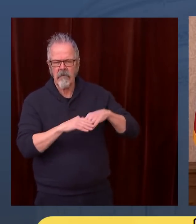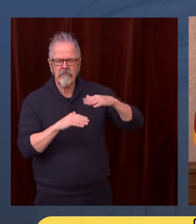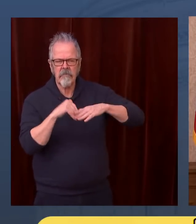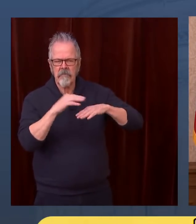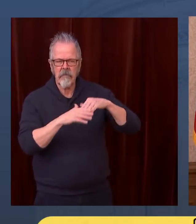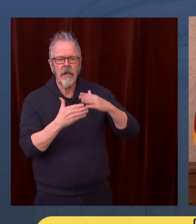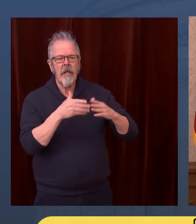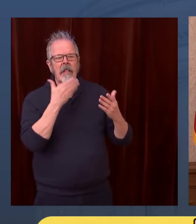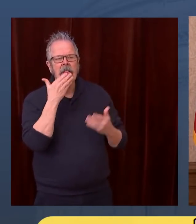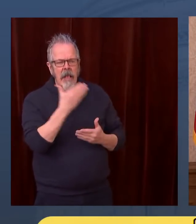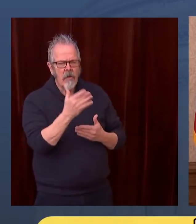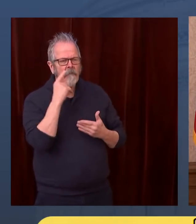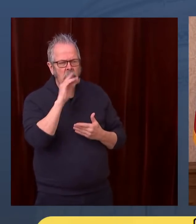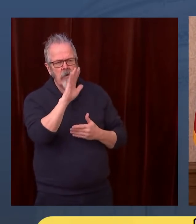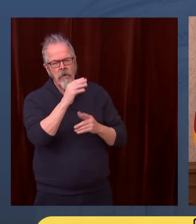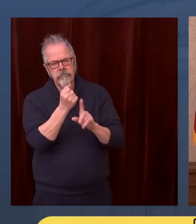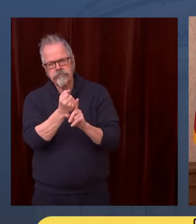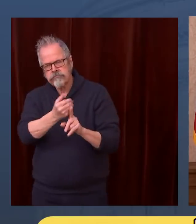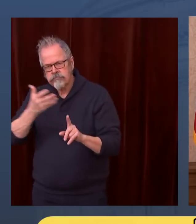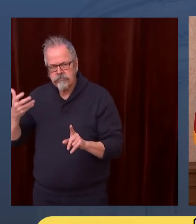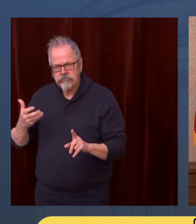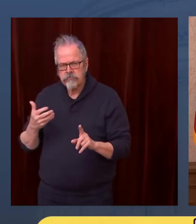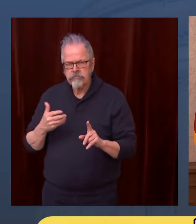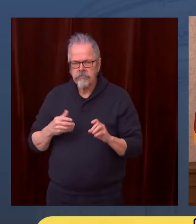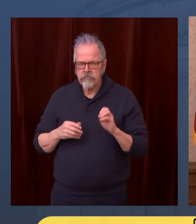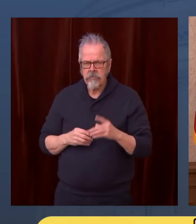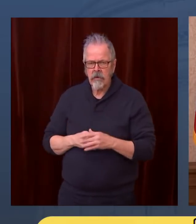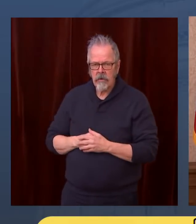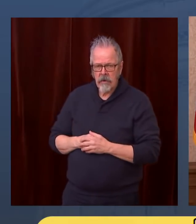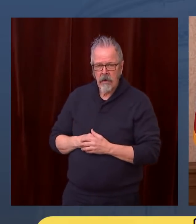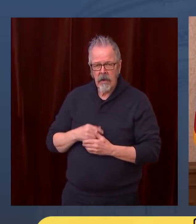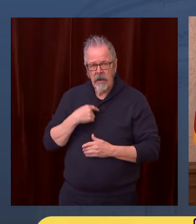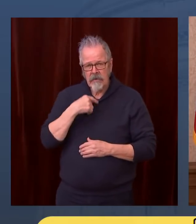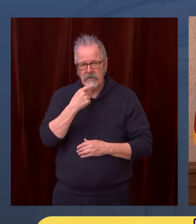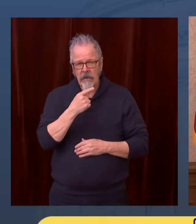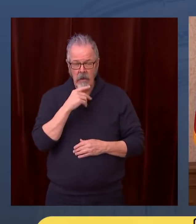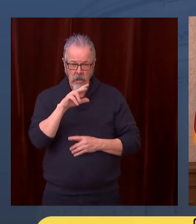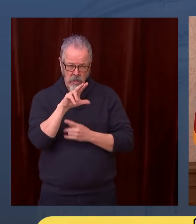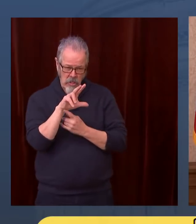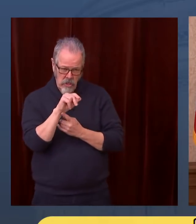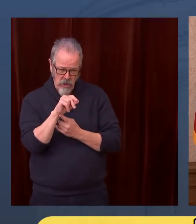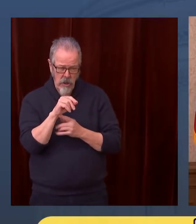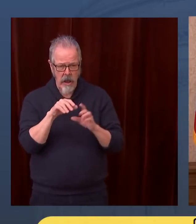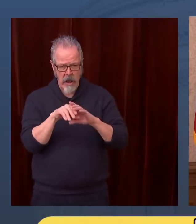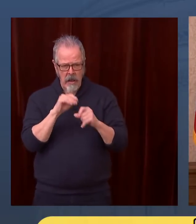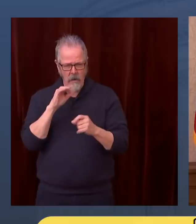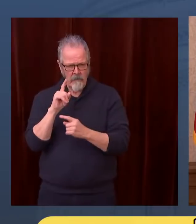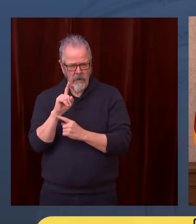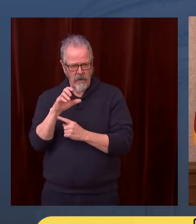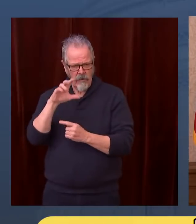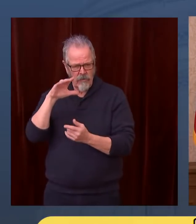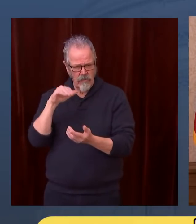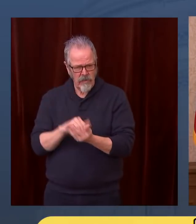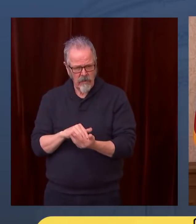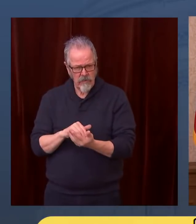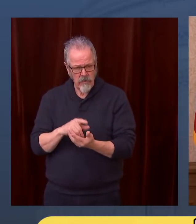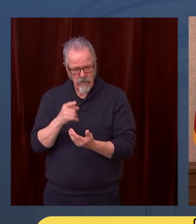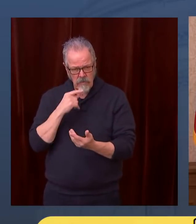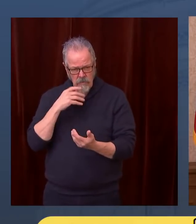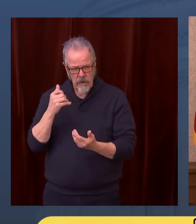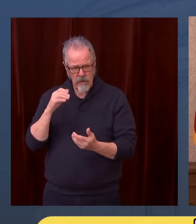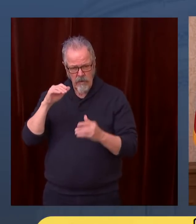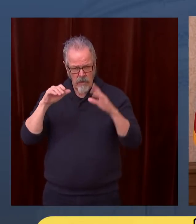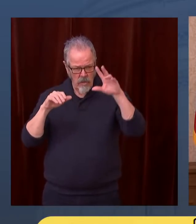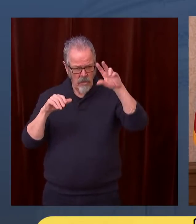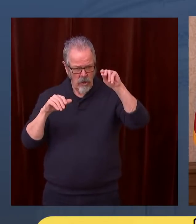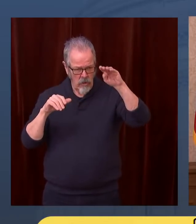explanation. I just want to be clear, are we at 30 per 100,000 about right now, and you're trying to get to 5 per 100,000, correct? I'm not seeing the